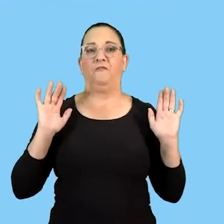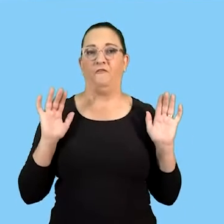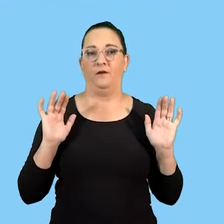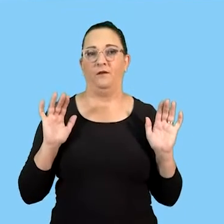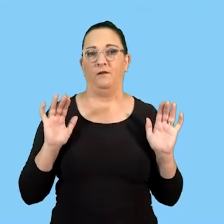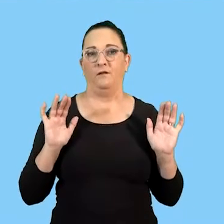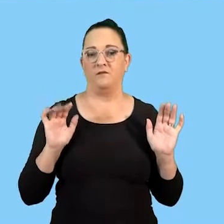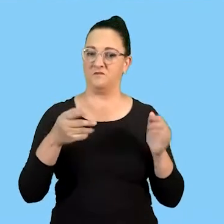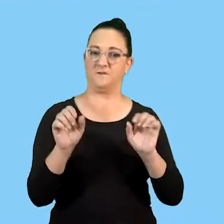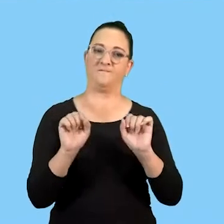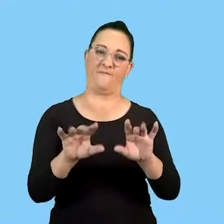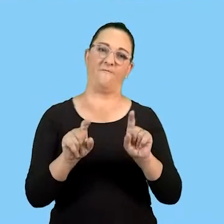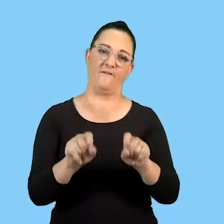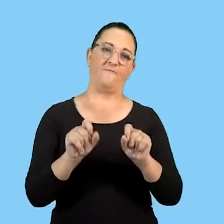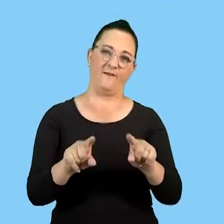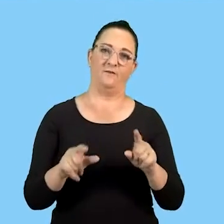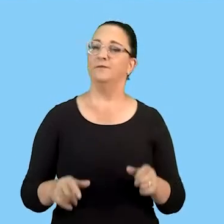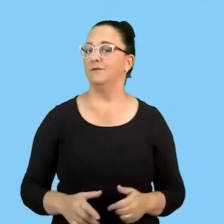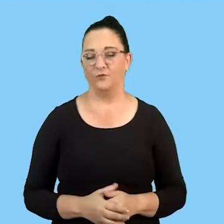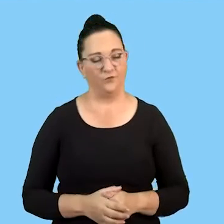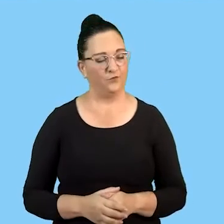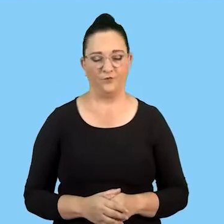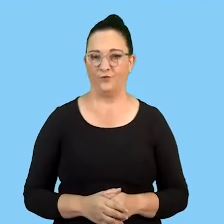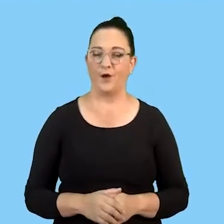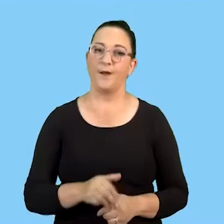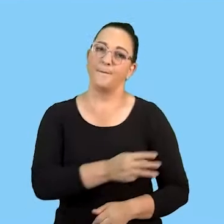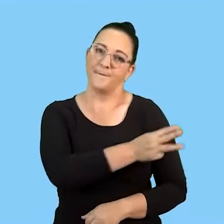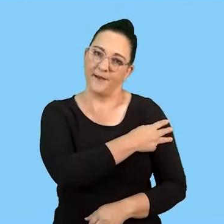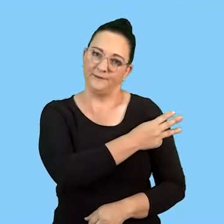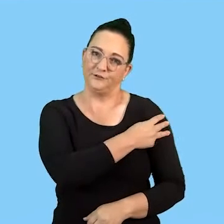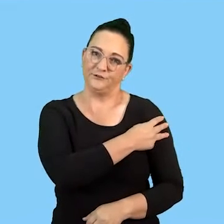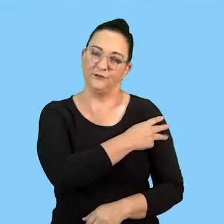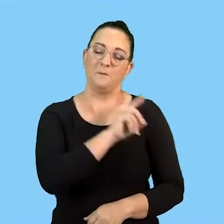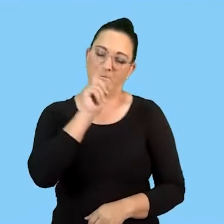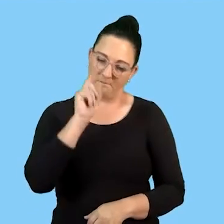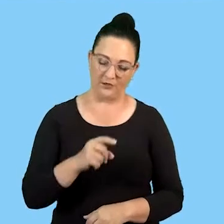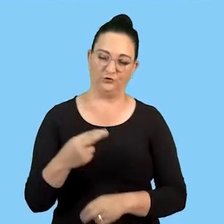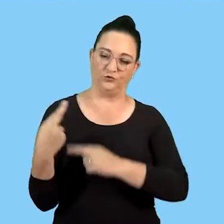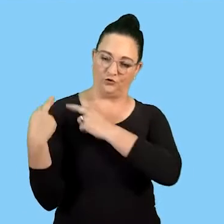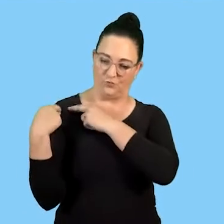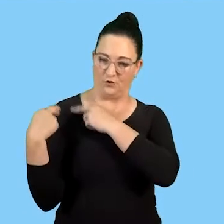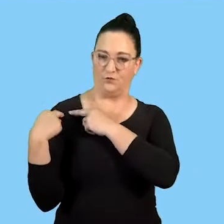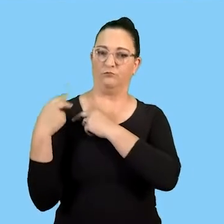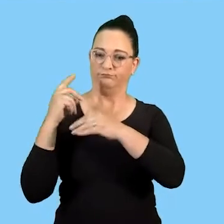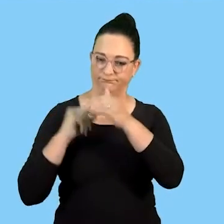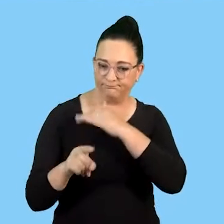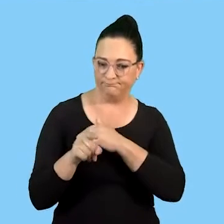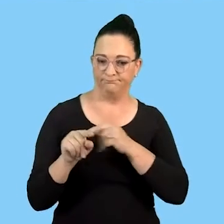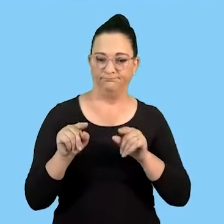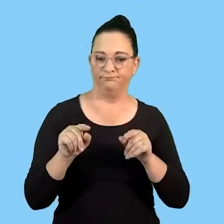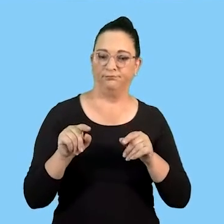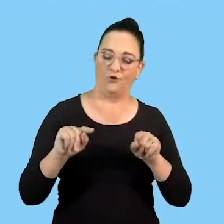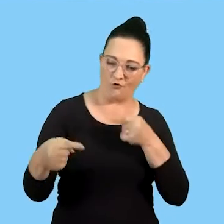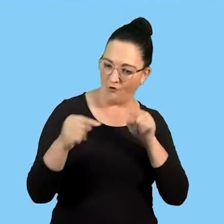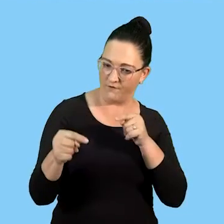in disagreement, they'll see to finish. No, it is up to you, or it is your responsibility as the manager to be able to resolve conflict